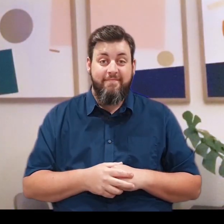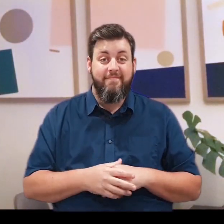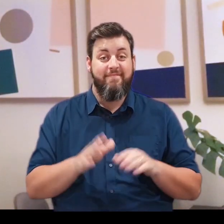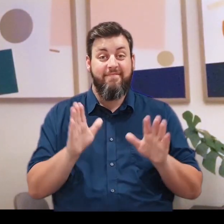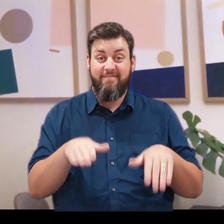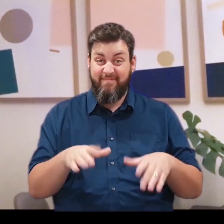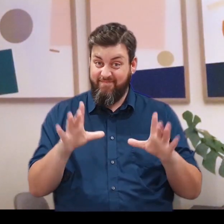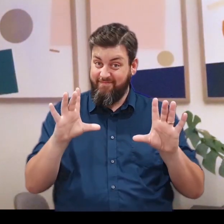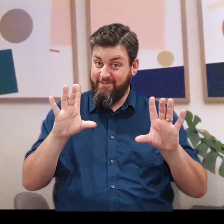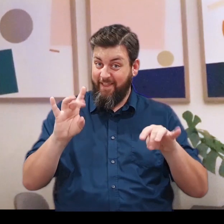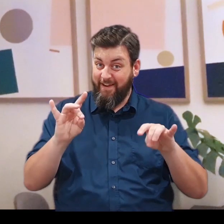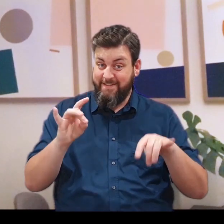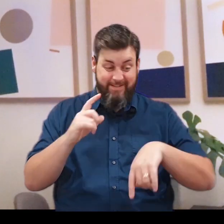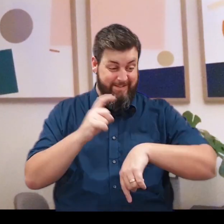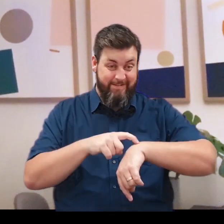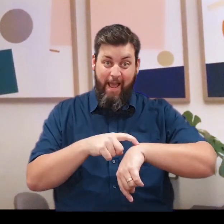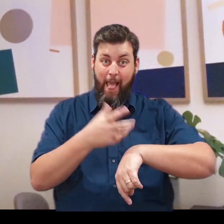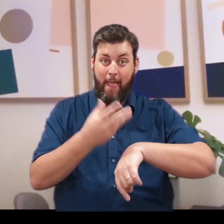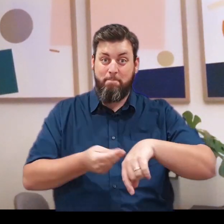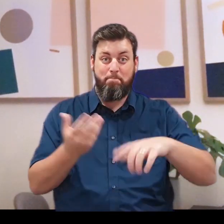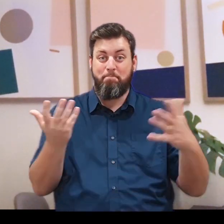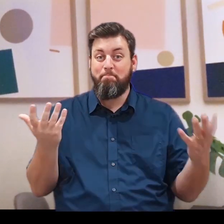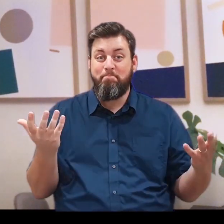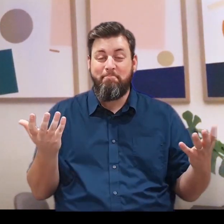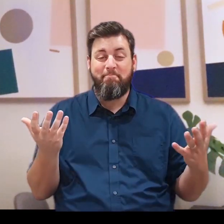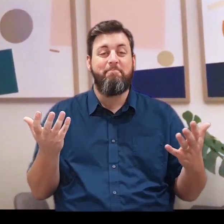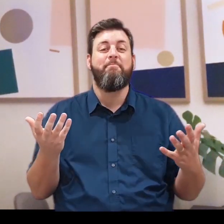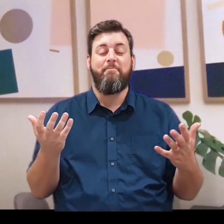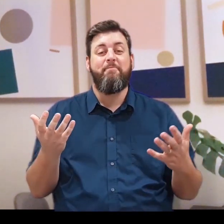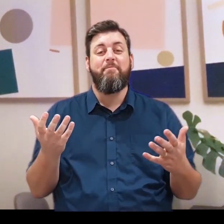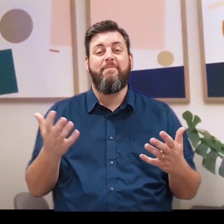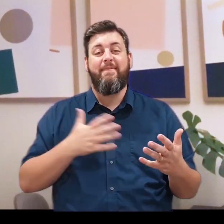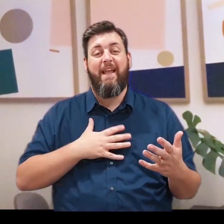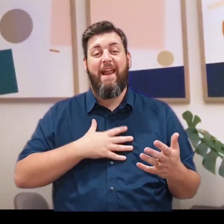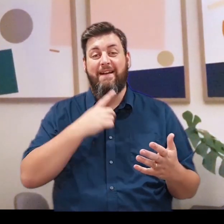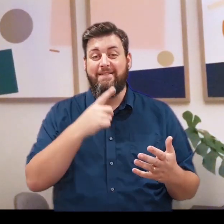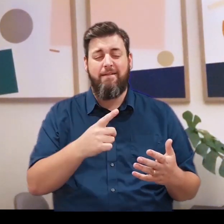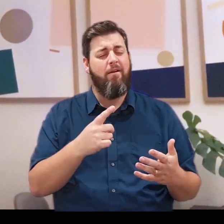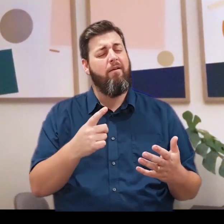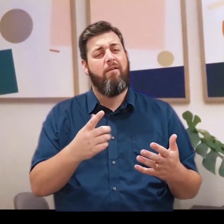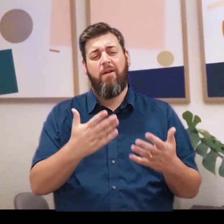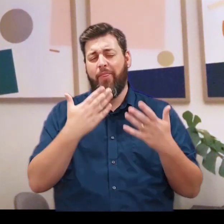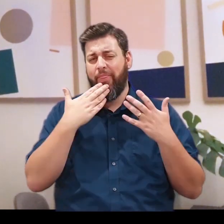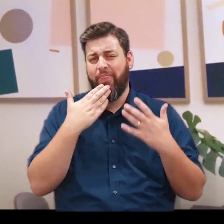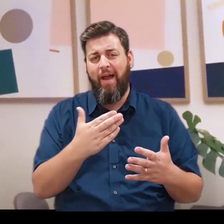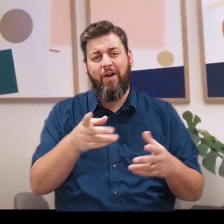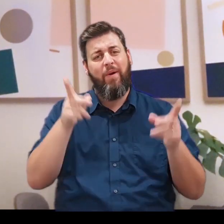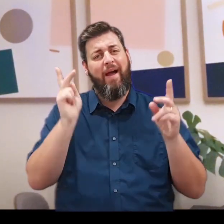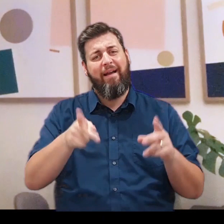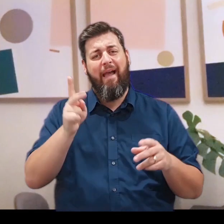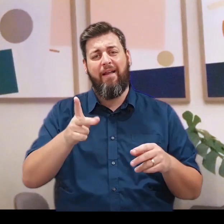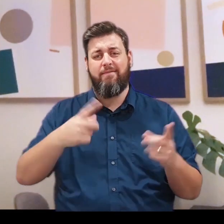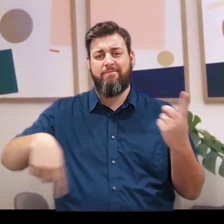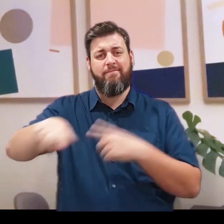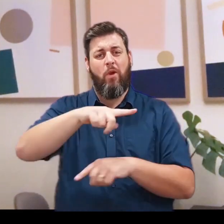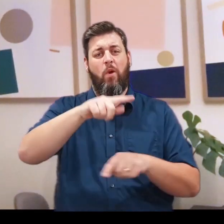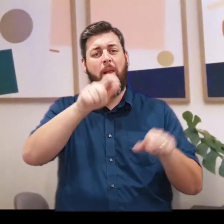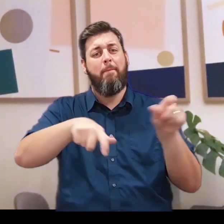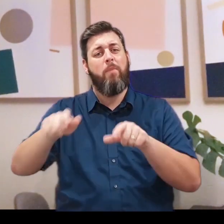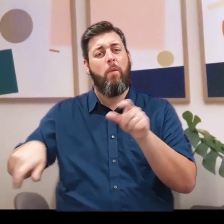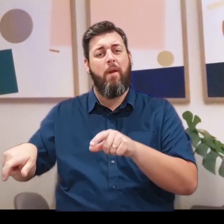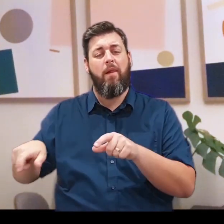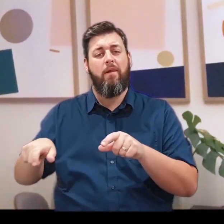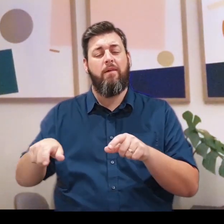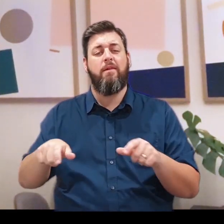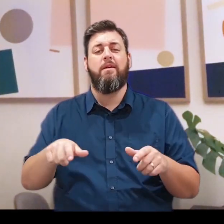Well, that is all we have time for this week. I'd just like to say another big thank you to all of our pupils, the Secretary